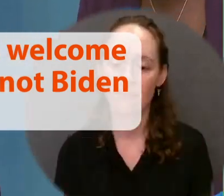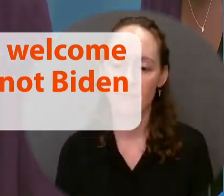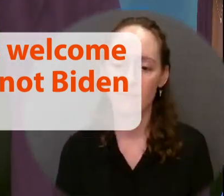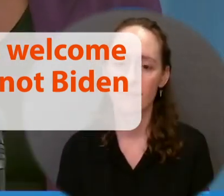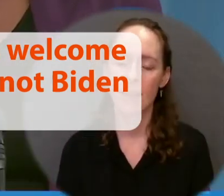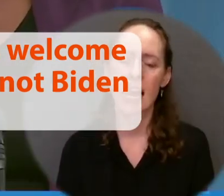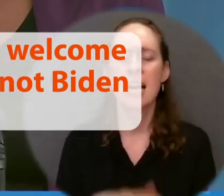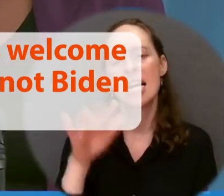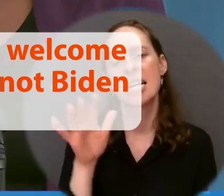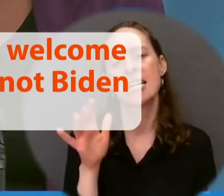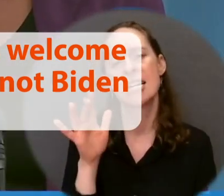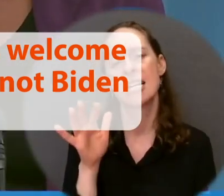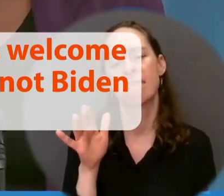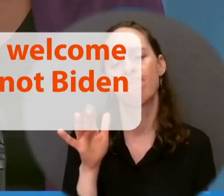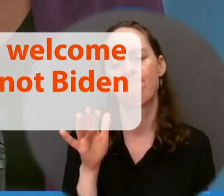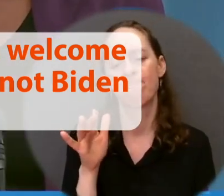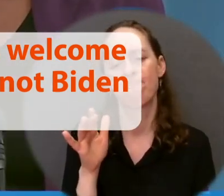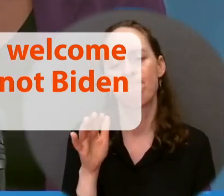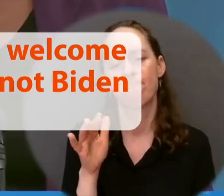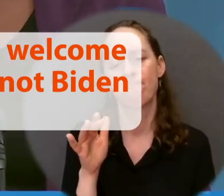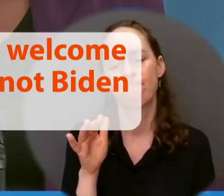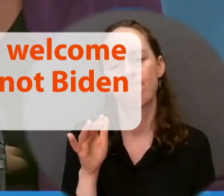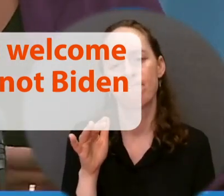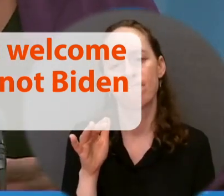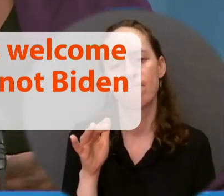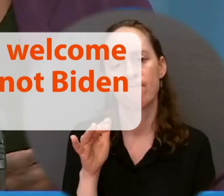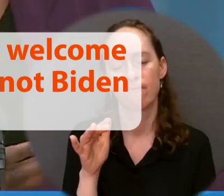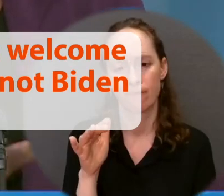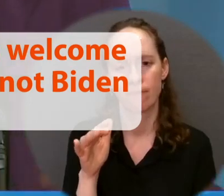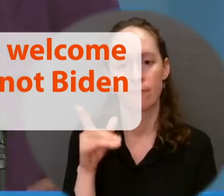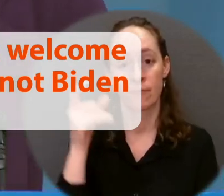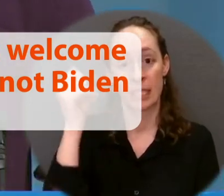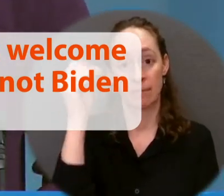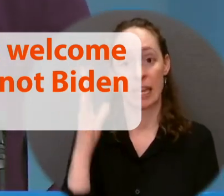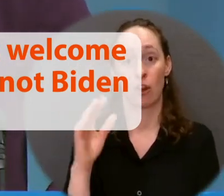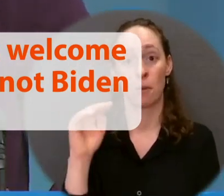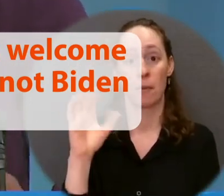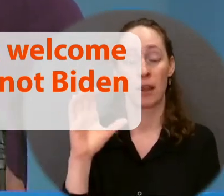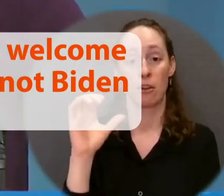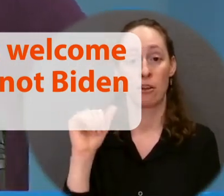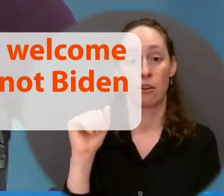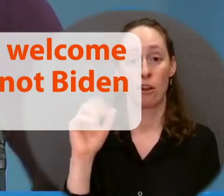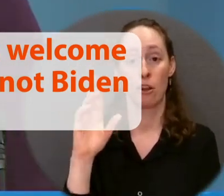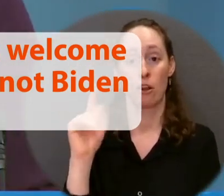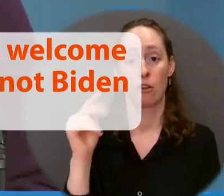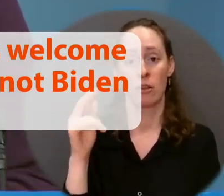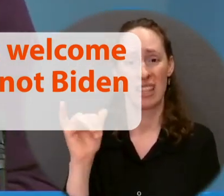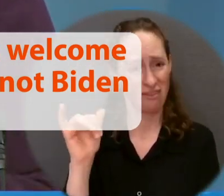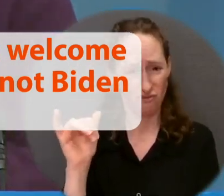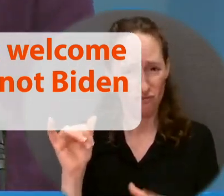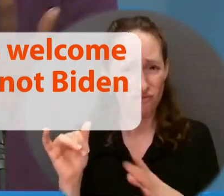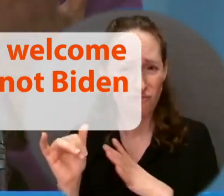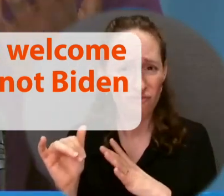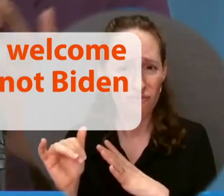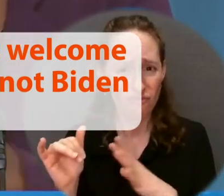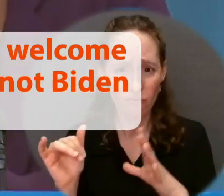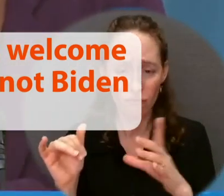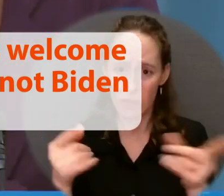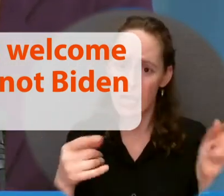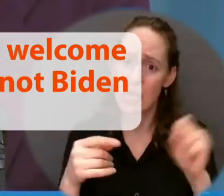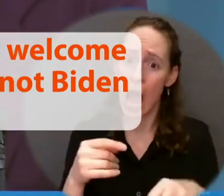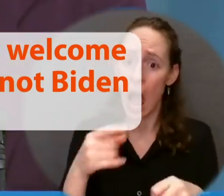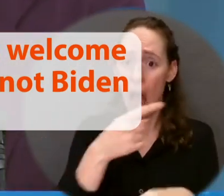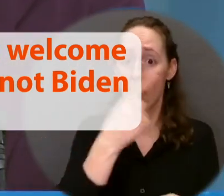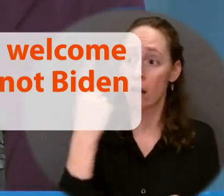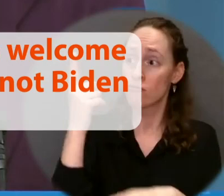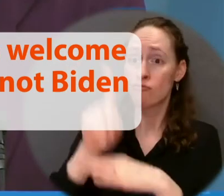one-on-one. Speaker McCarthy is welcome to go to the sticks after the meeting and take your questions. We welcome that